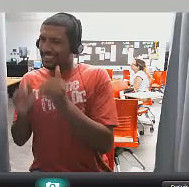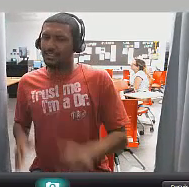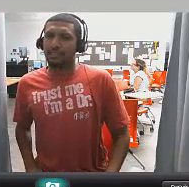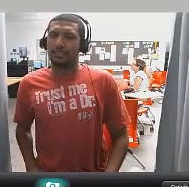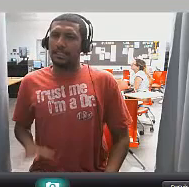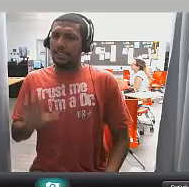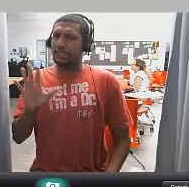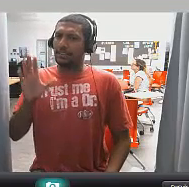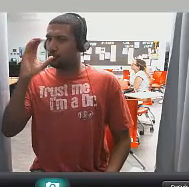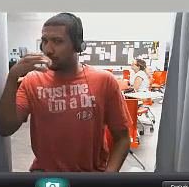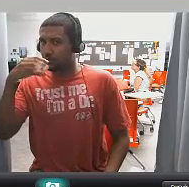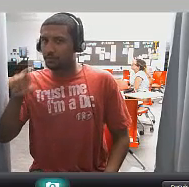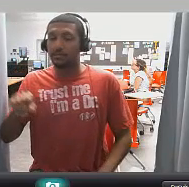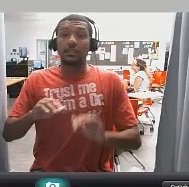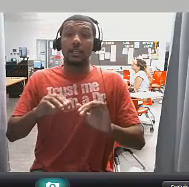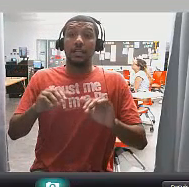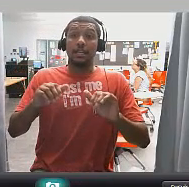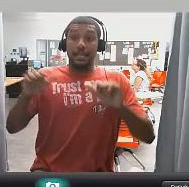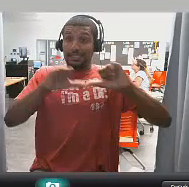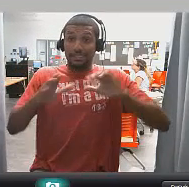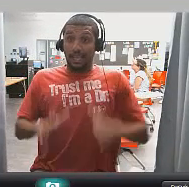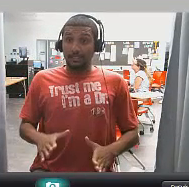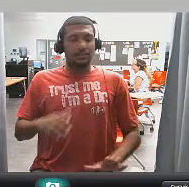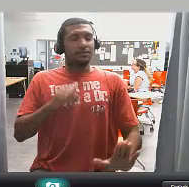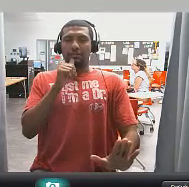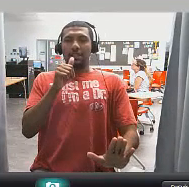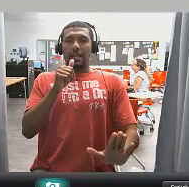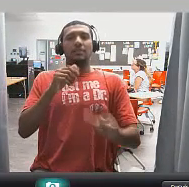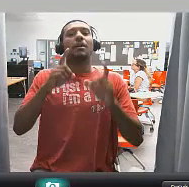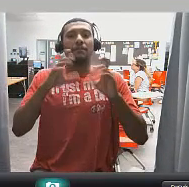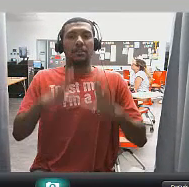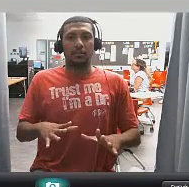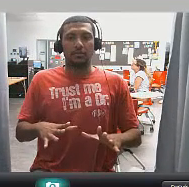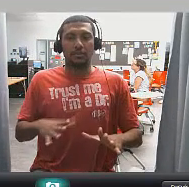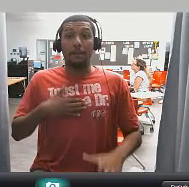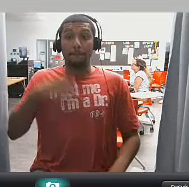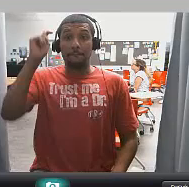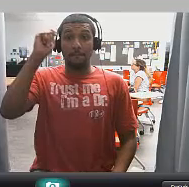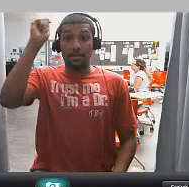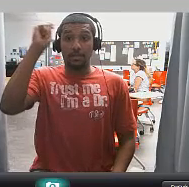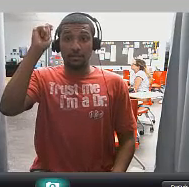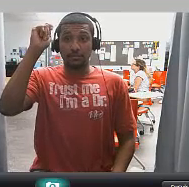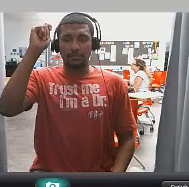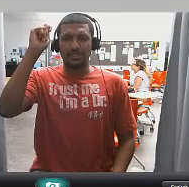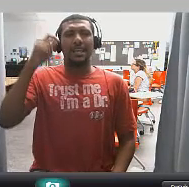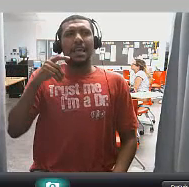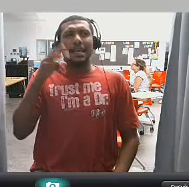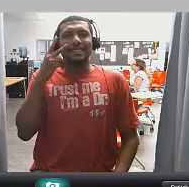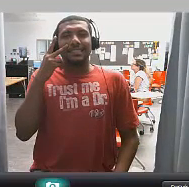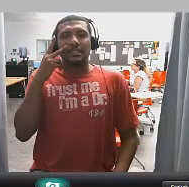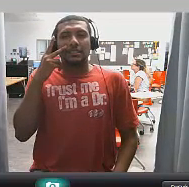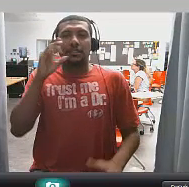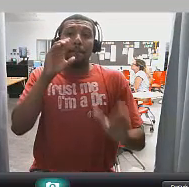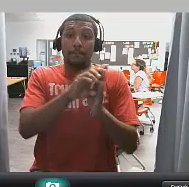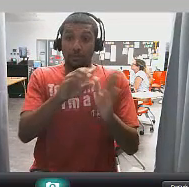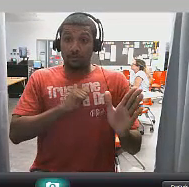my theory, though I'm not a scientist, I'm just a photographer, is that when we see a photograph of ourselves, it looks almost right, but not quite. And so therefore,